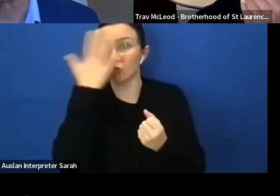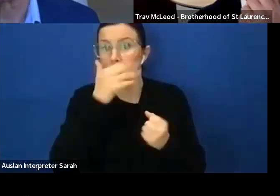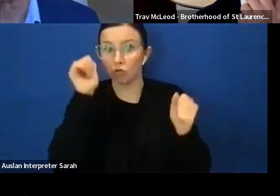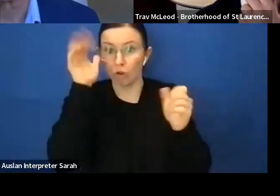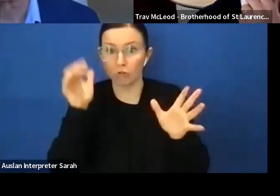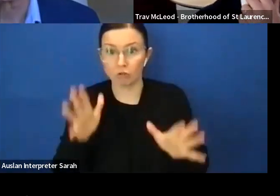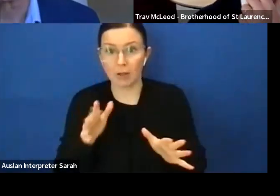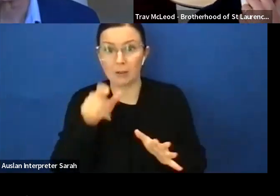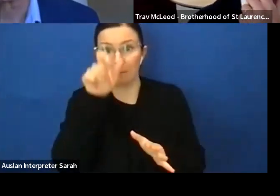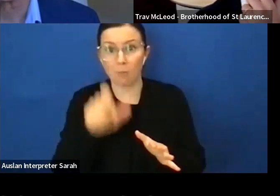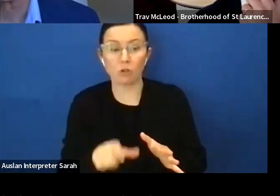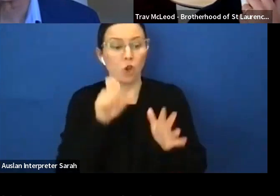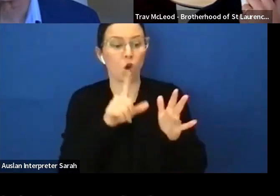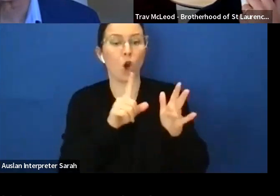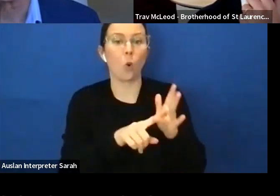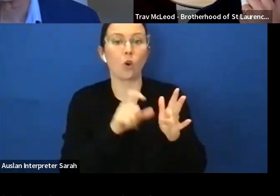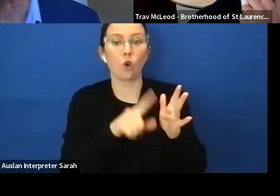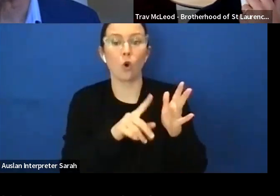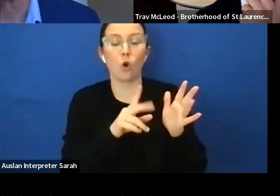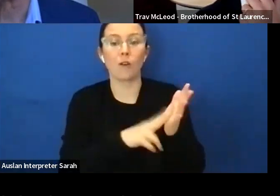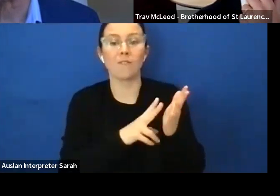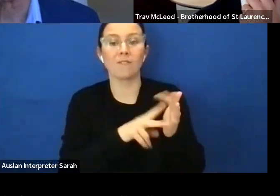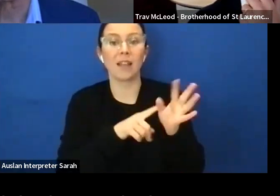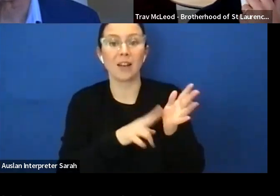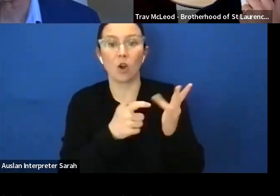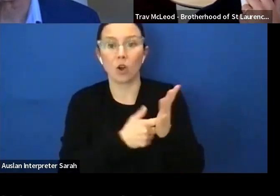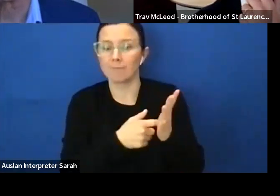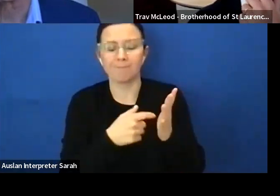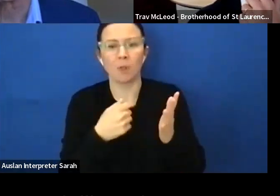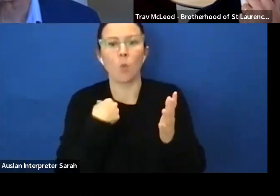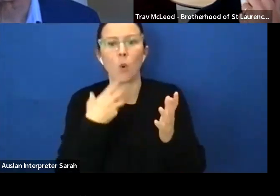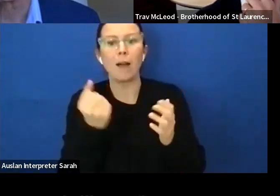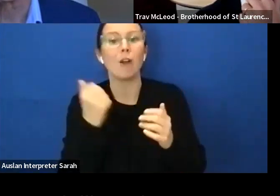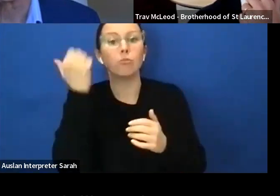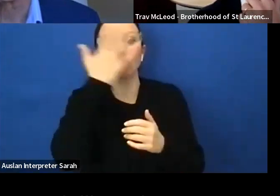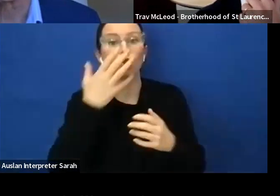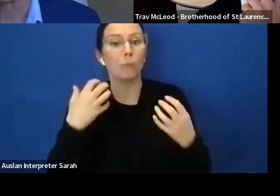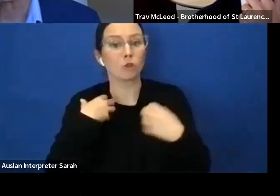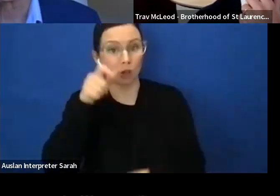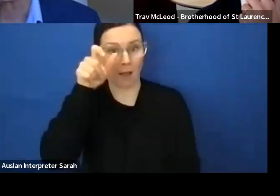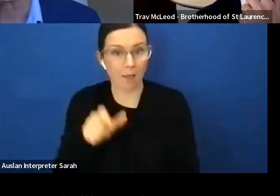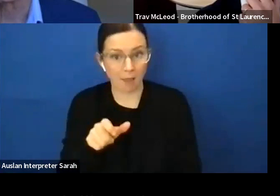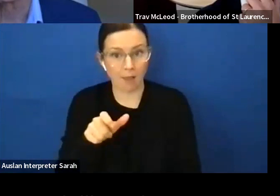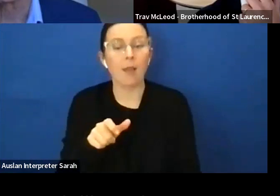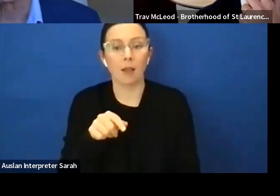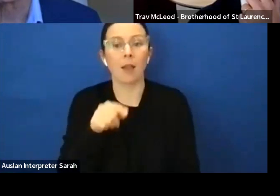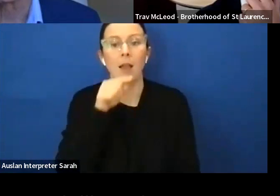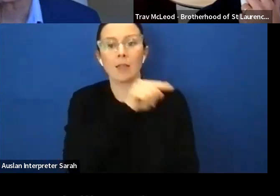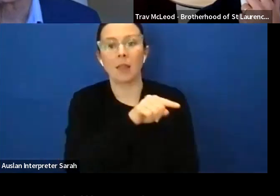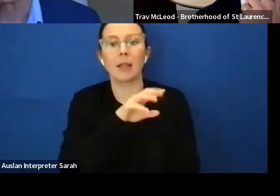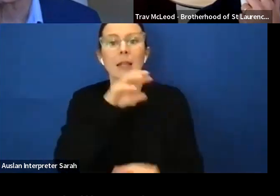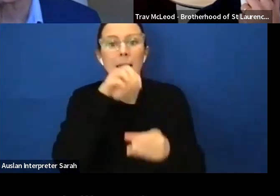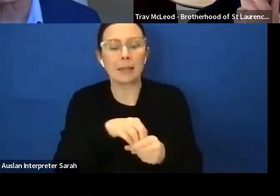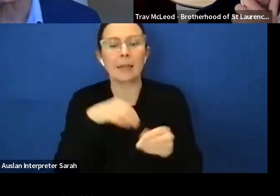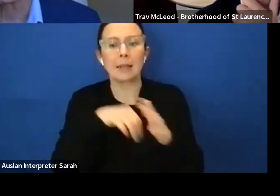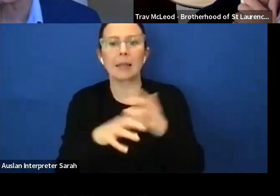Islander co-convener, we do have an Aboriginal commissioner who takes part in